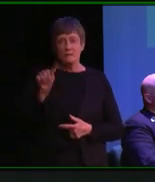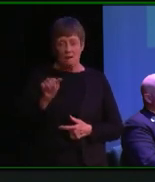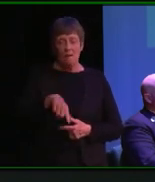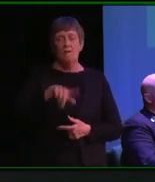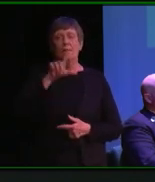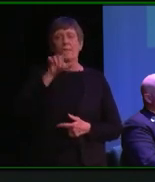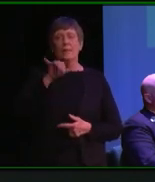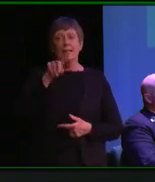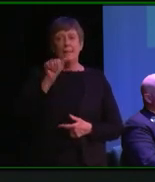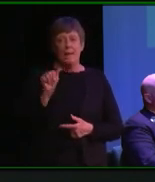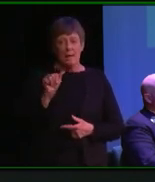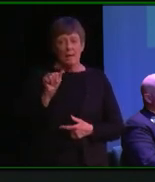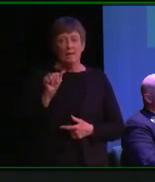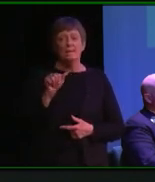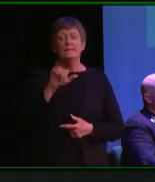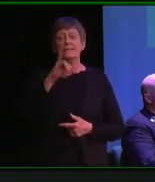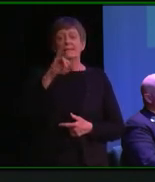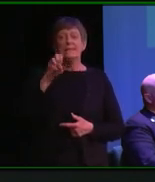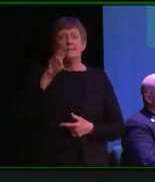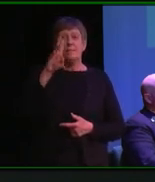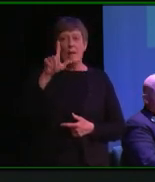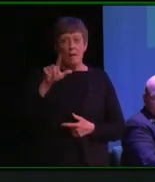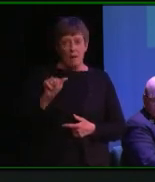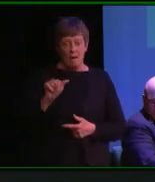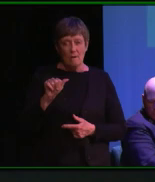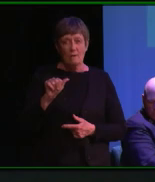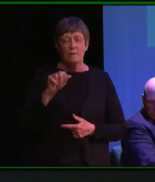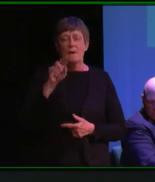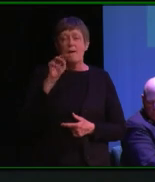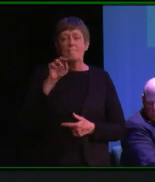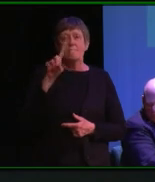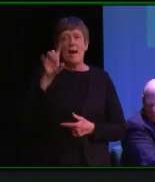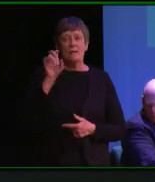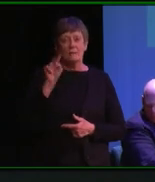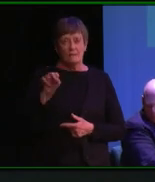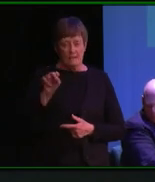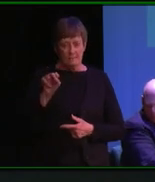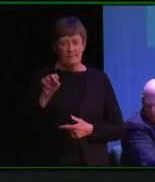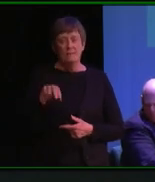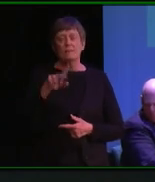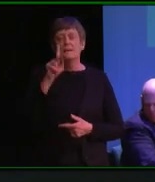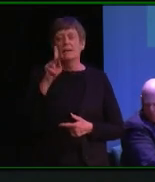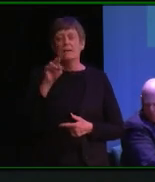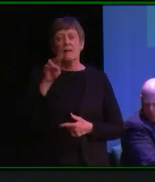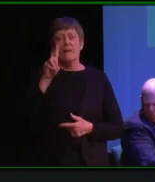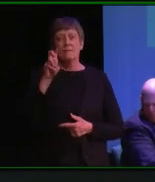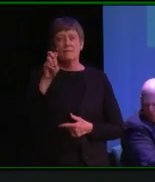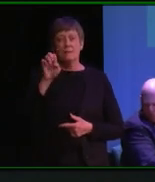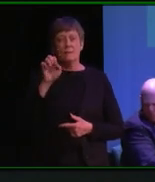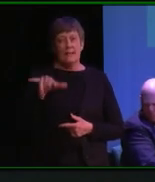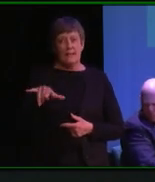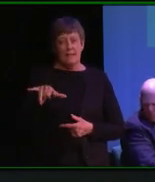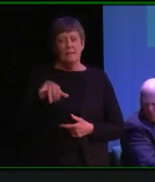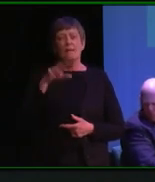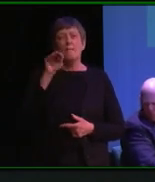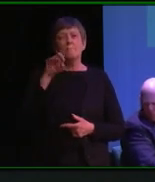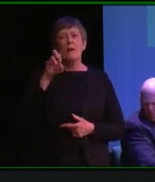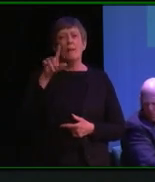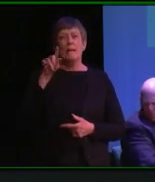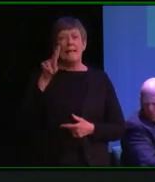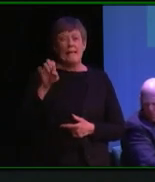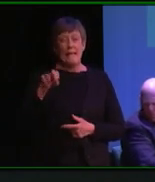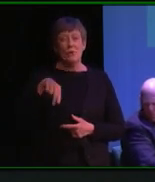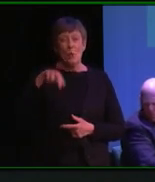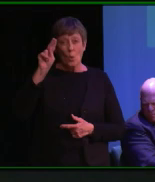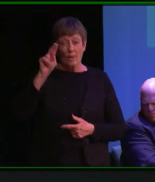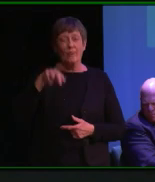Lydia Mansour, Isabella Marquez, Madison Martins, Kelsey Montanez, Melanie North,